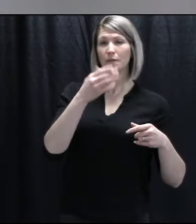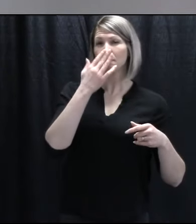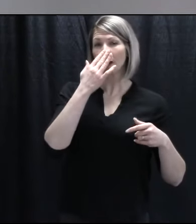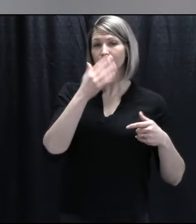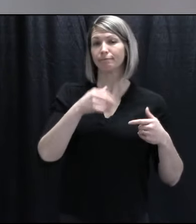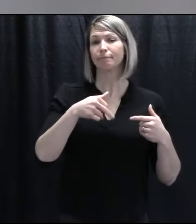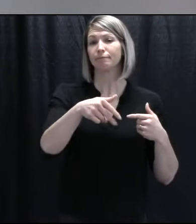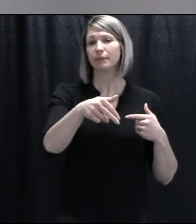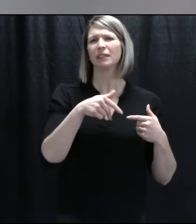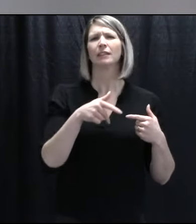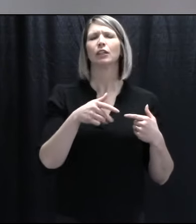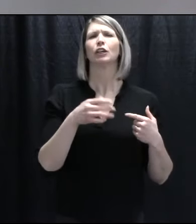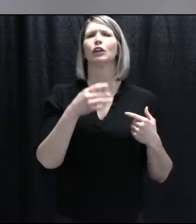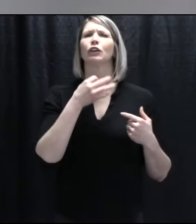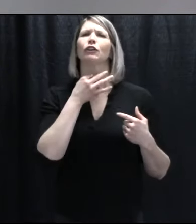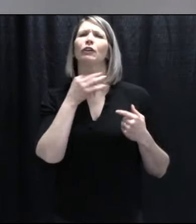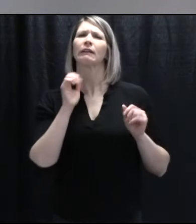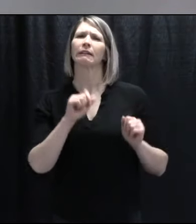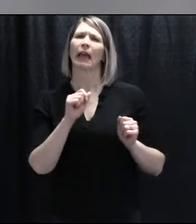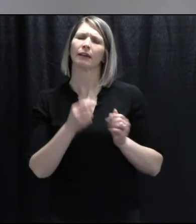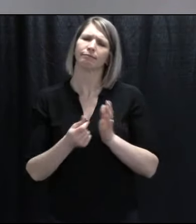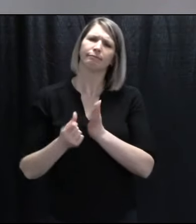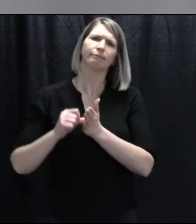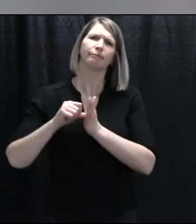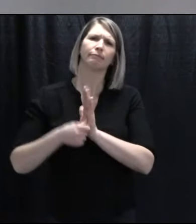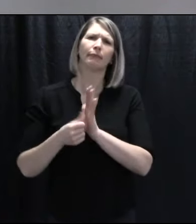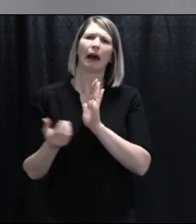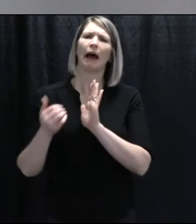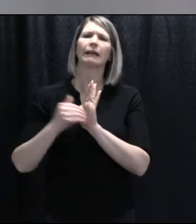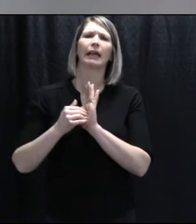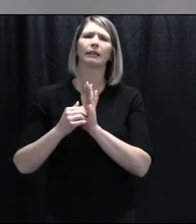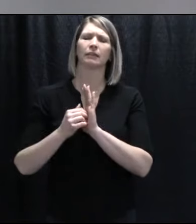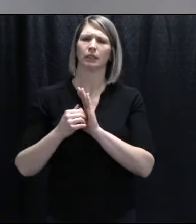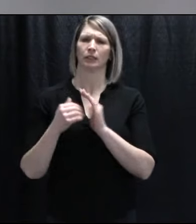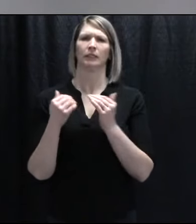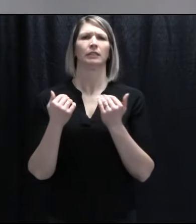are the limits of stepping outside your front or back door.